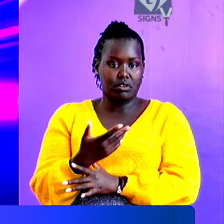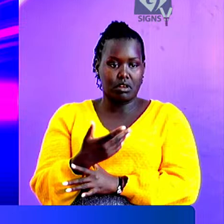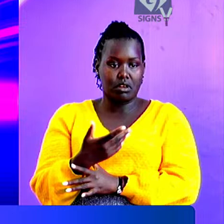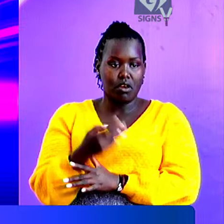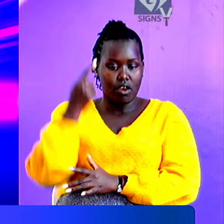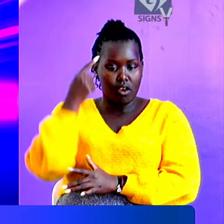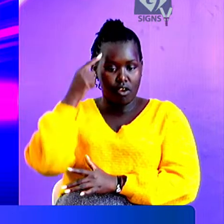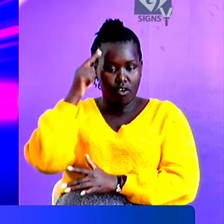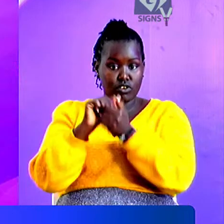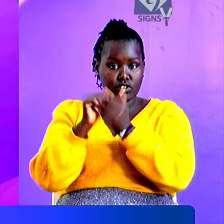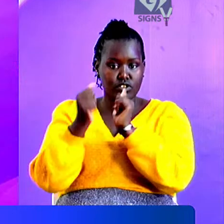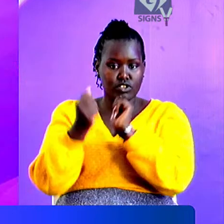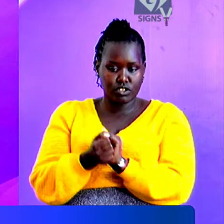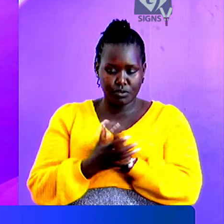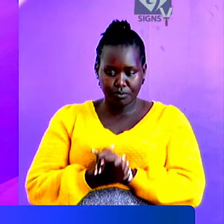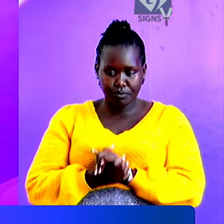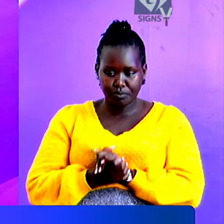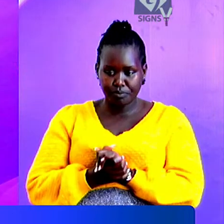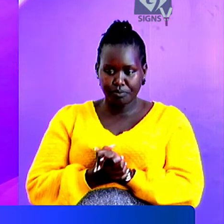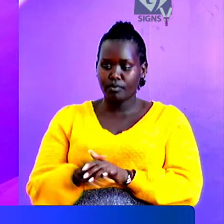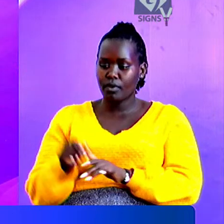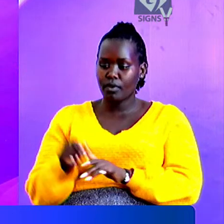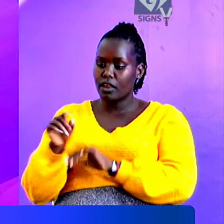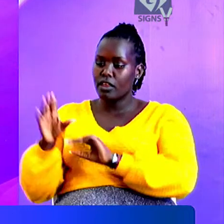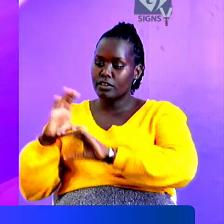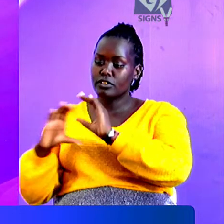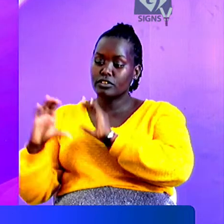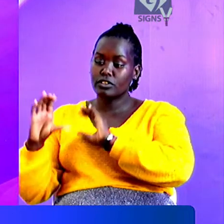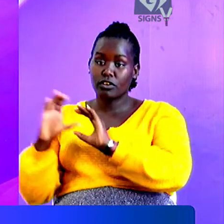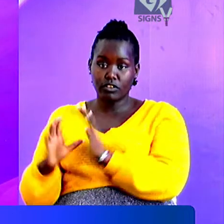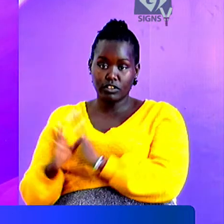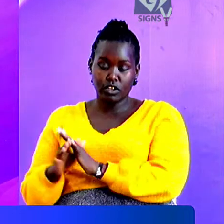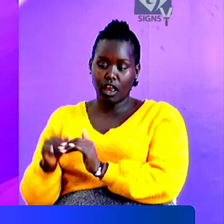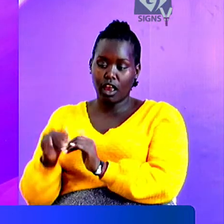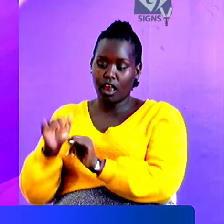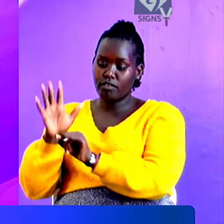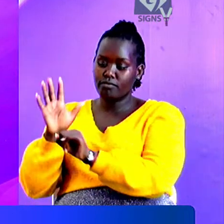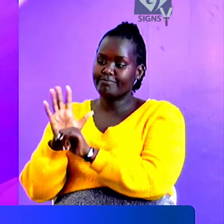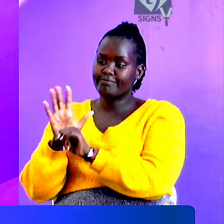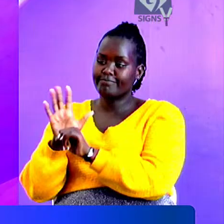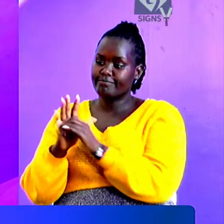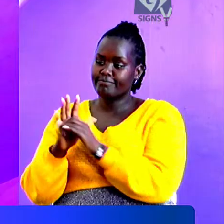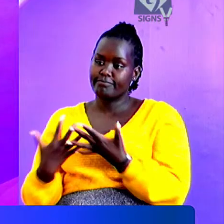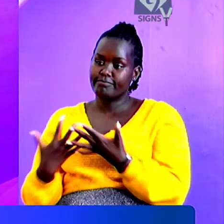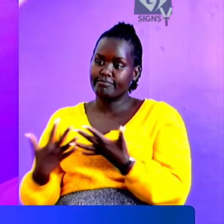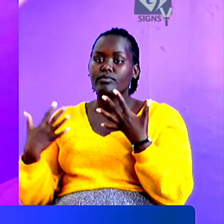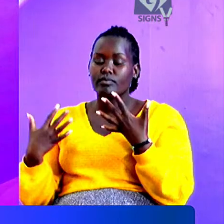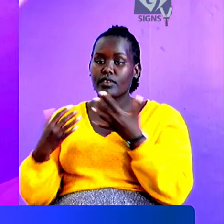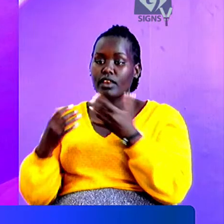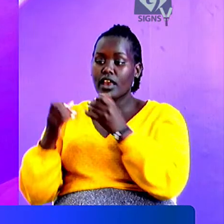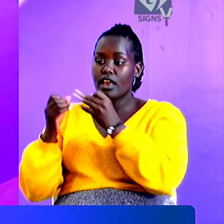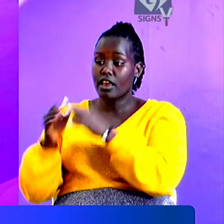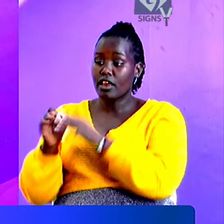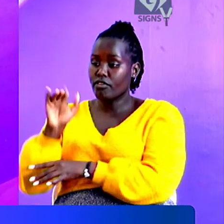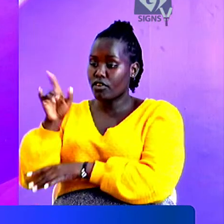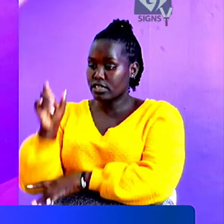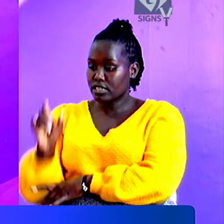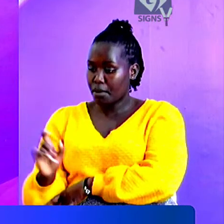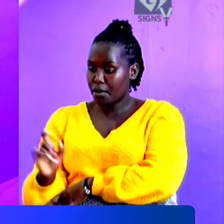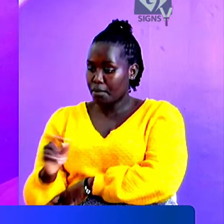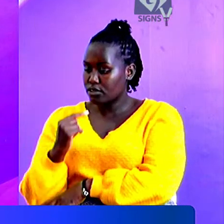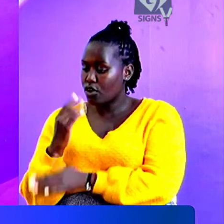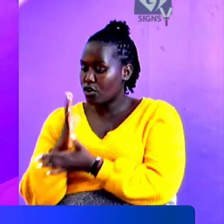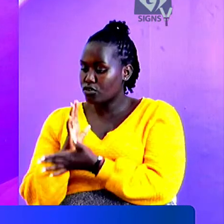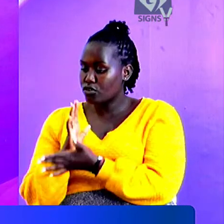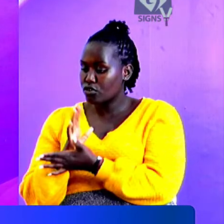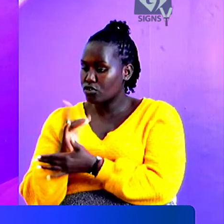You see, this conversation has morphed into so many things. And so if you ask someone really